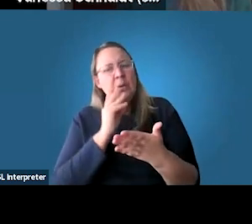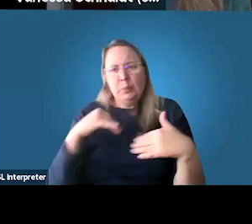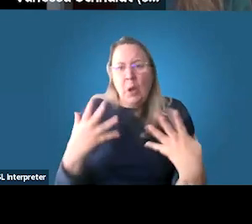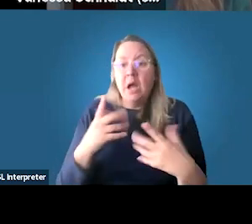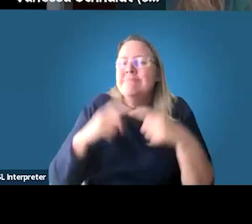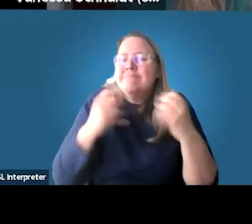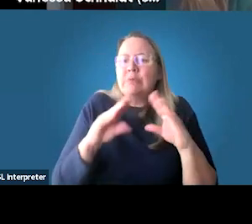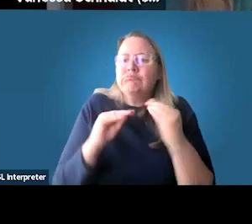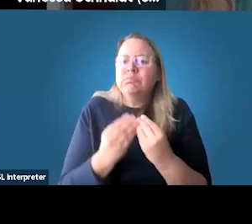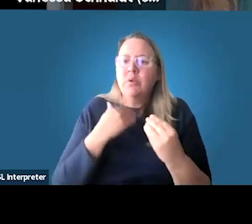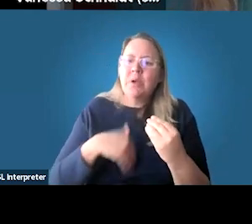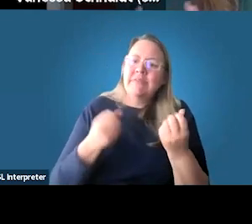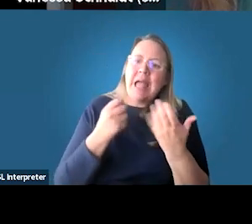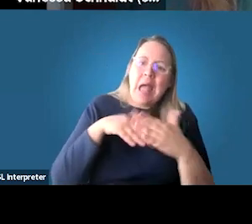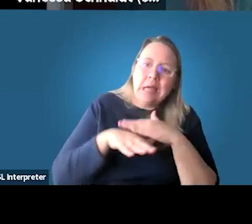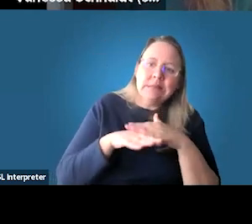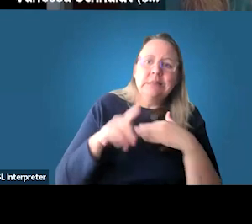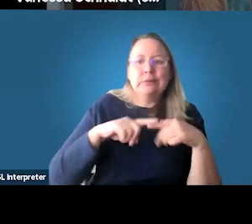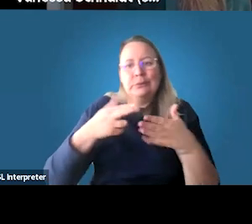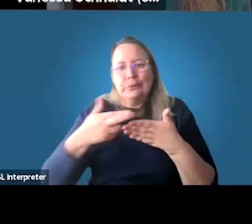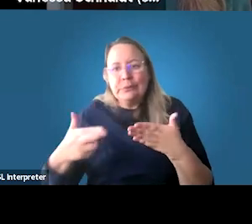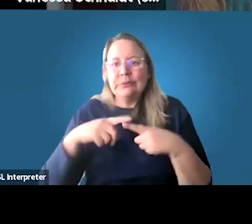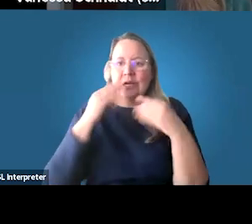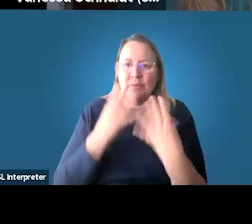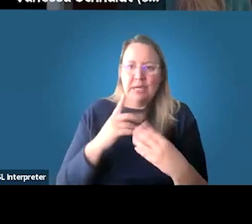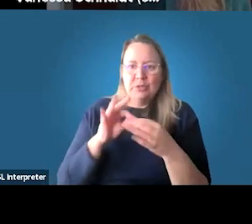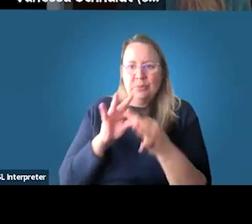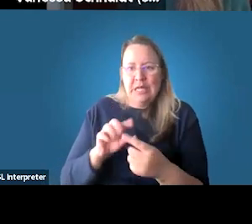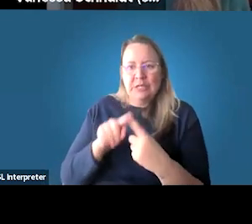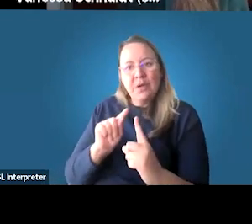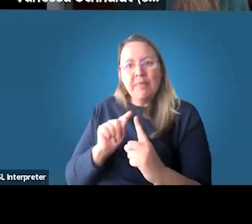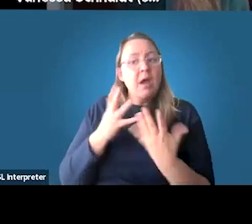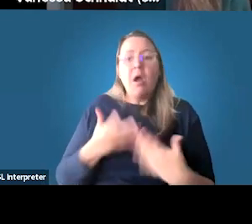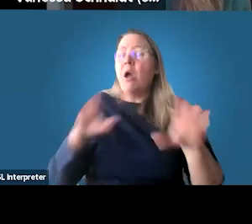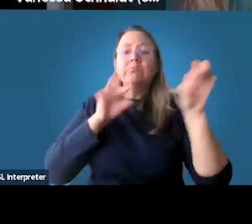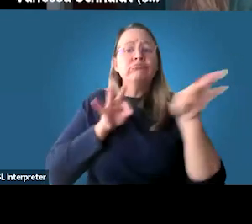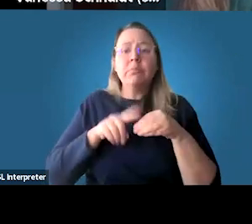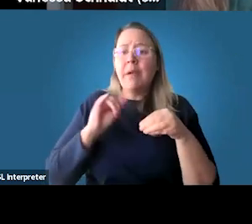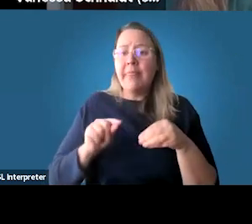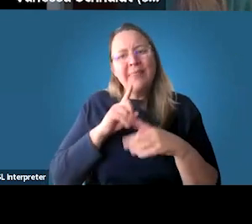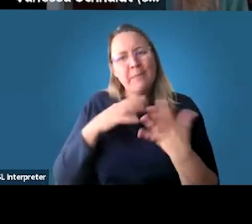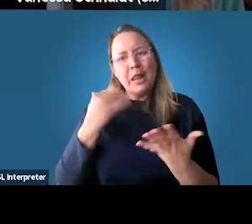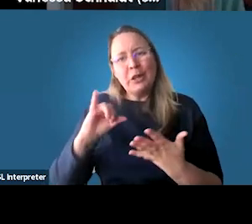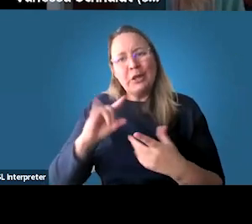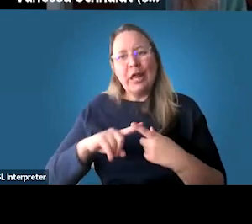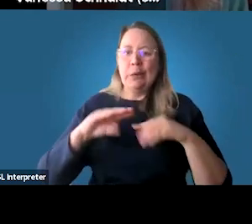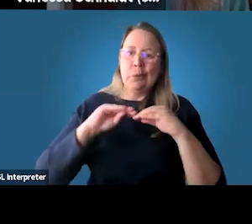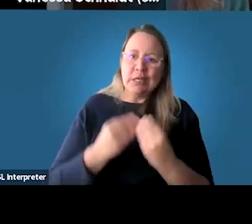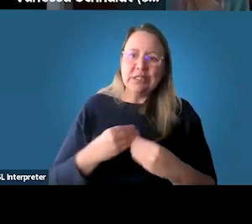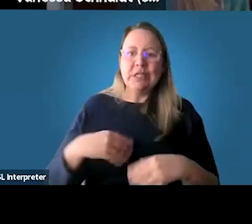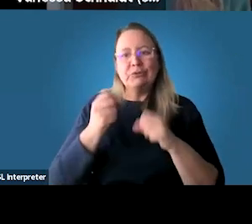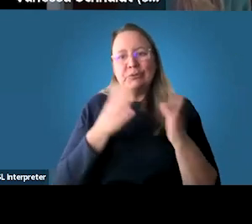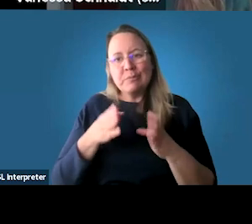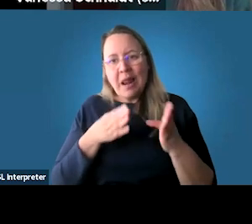many organizations, you'll have access to resources and information that already define this. That could look like an organizational